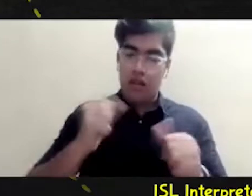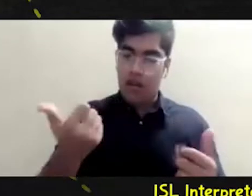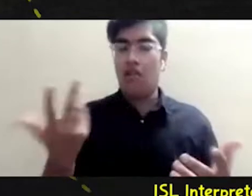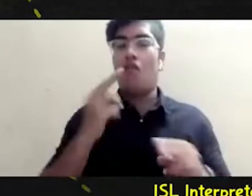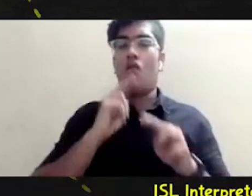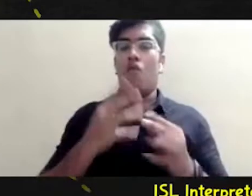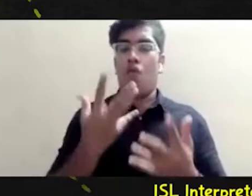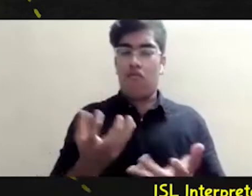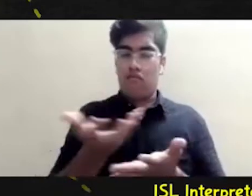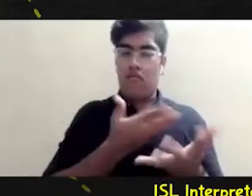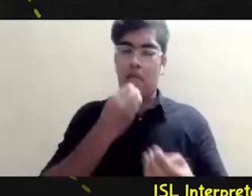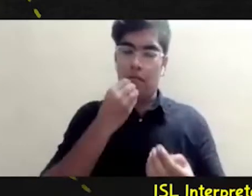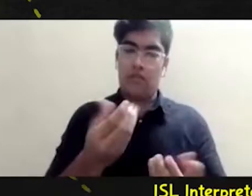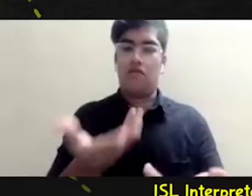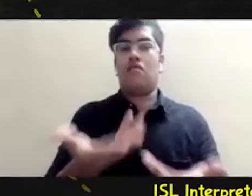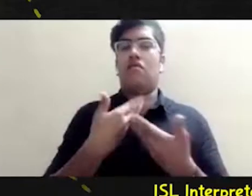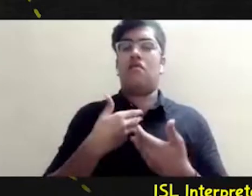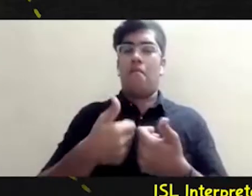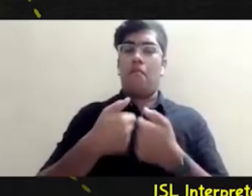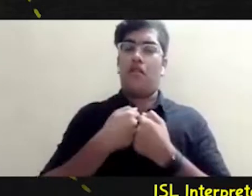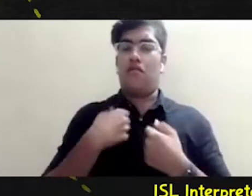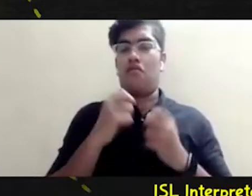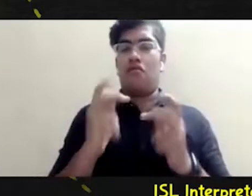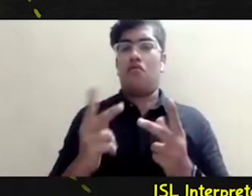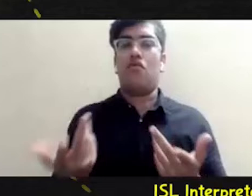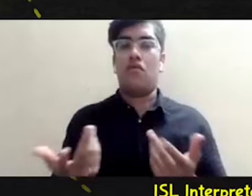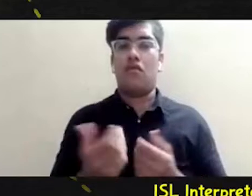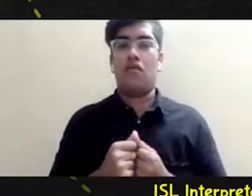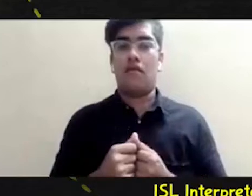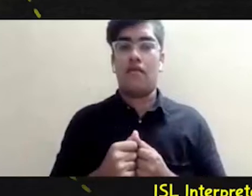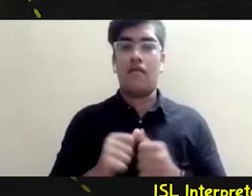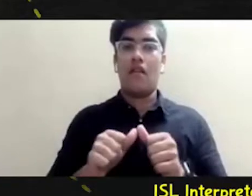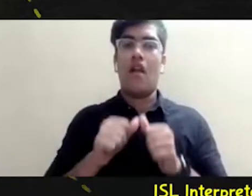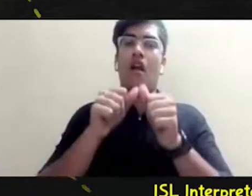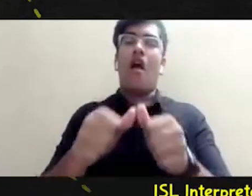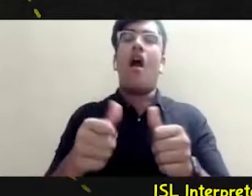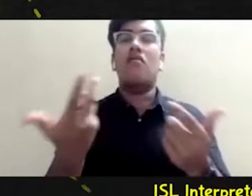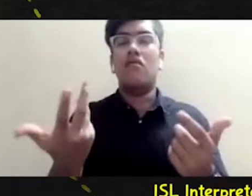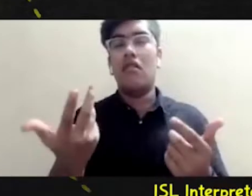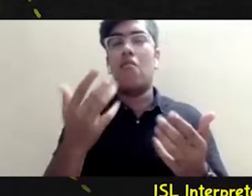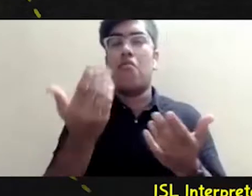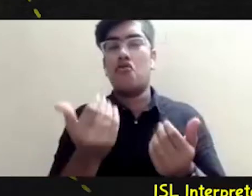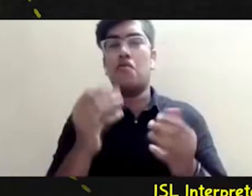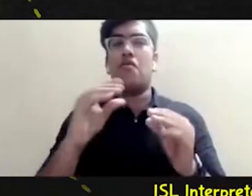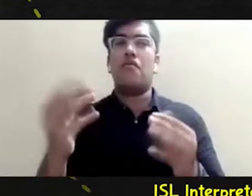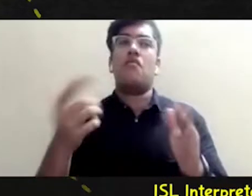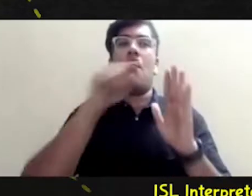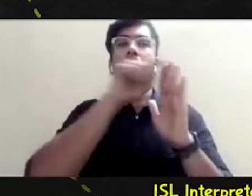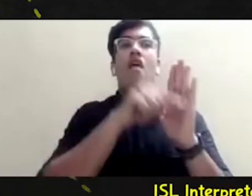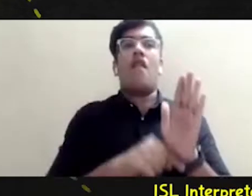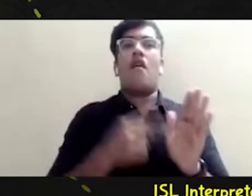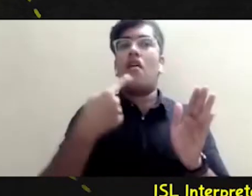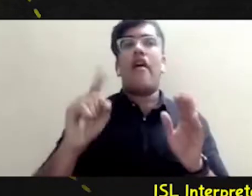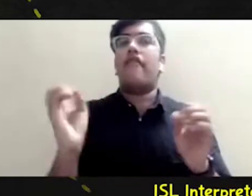but always come in knowing that sometimes the answer might be that there simply is no ethical way to do it. And just because you can do